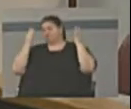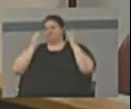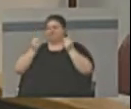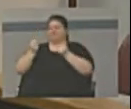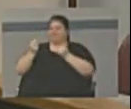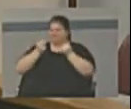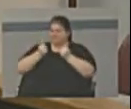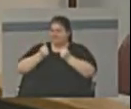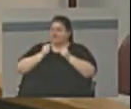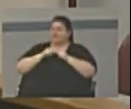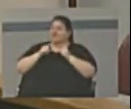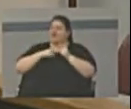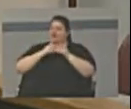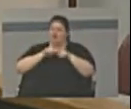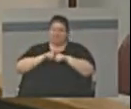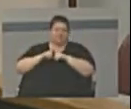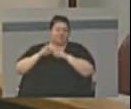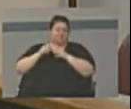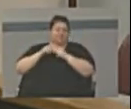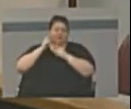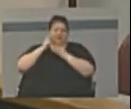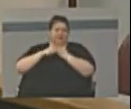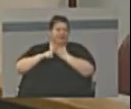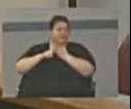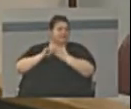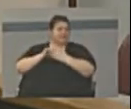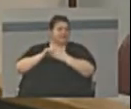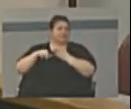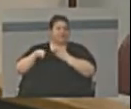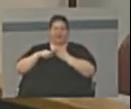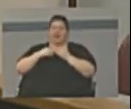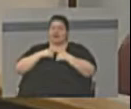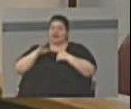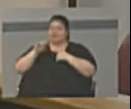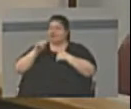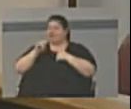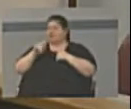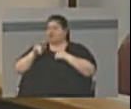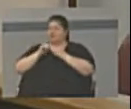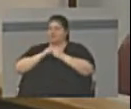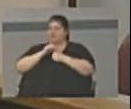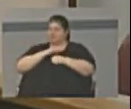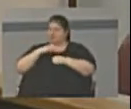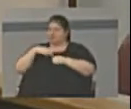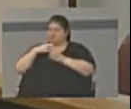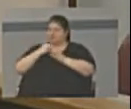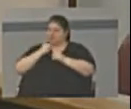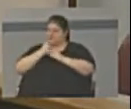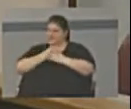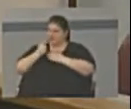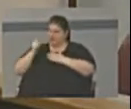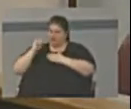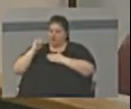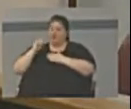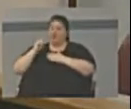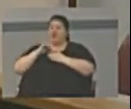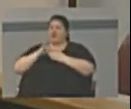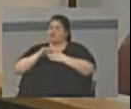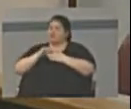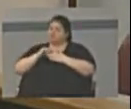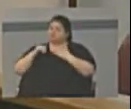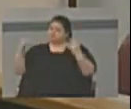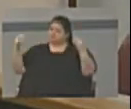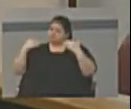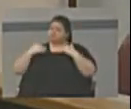I also want to recognize the fact that we had bagels with the council a couple weeks ago. It was a very